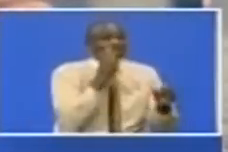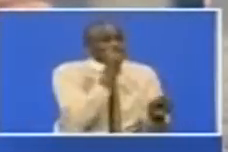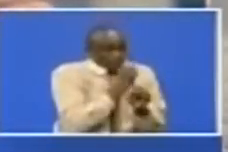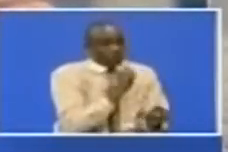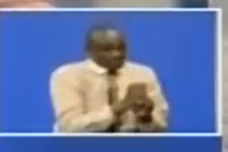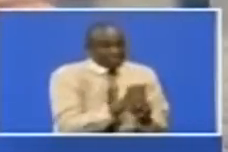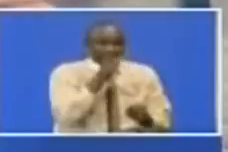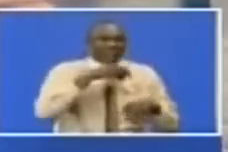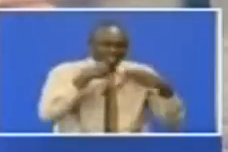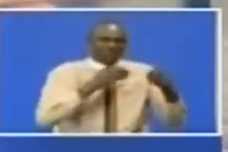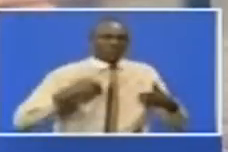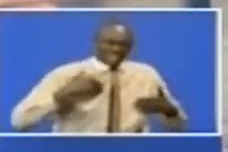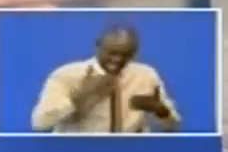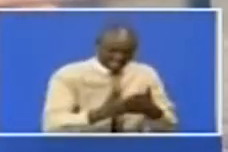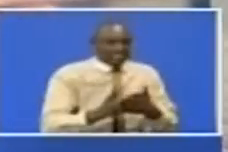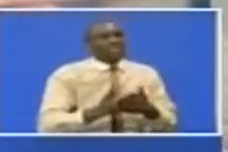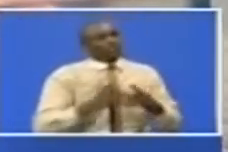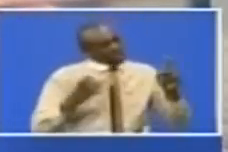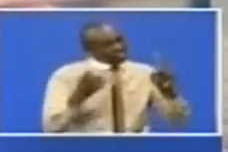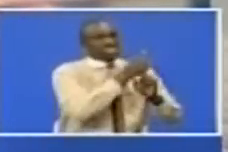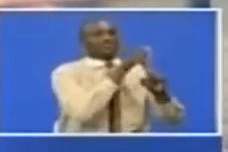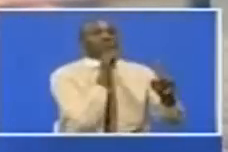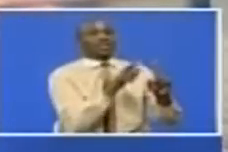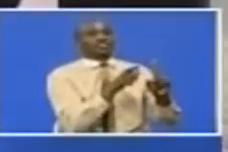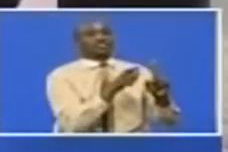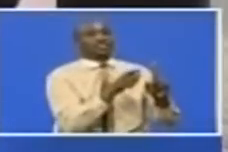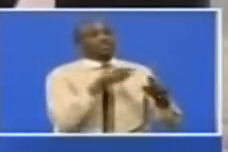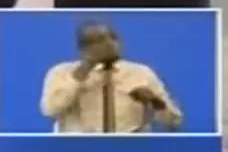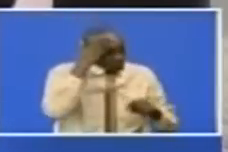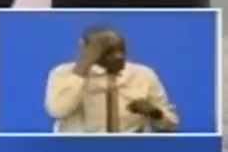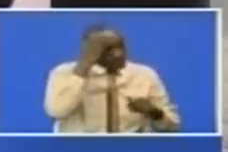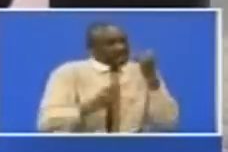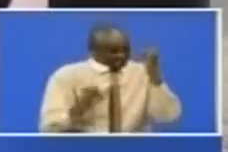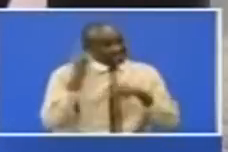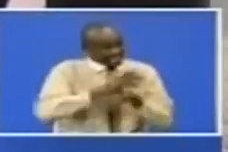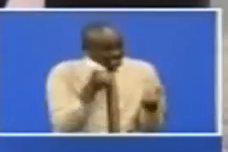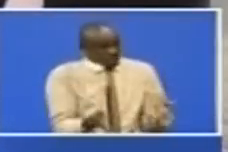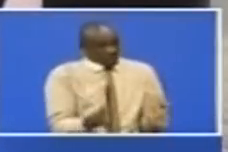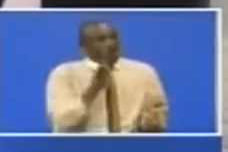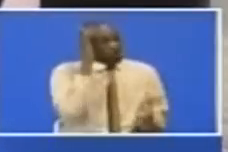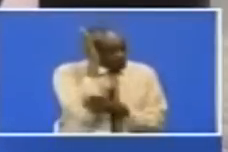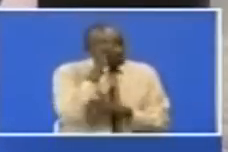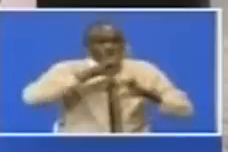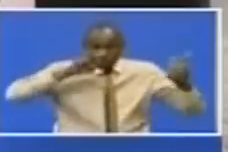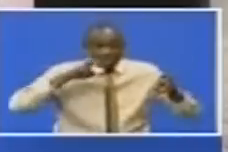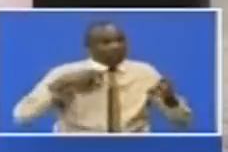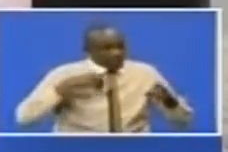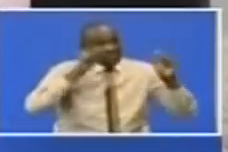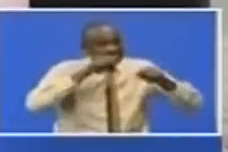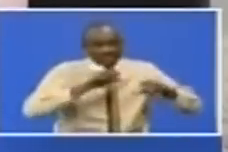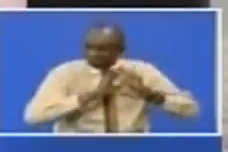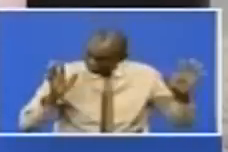assignment, He gives you the grace to fulfill the assignment. And you know, we are in the last days when God is not looking for ability but